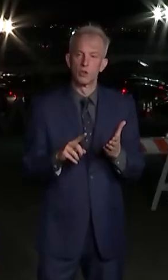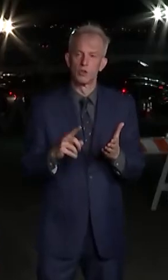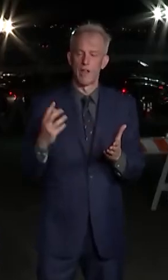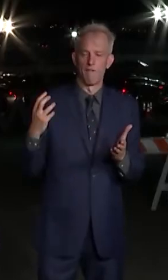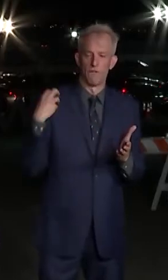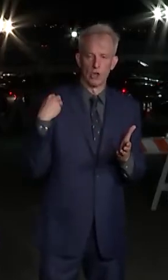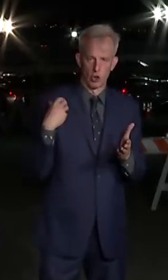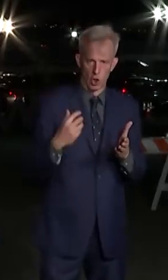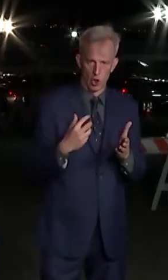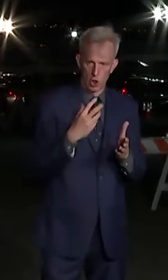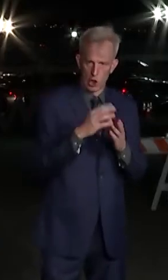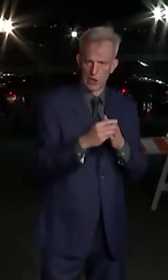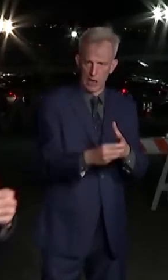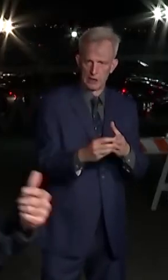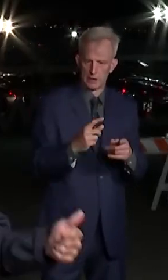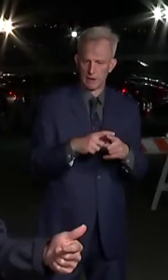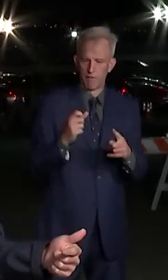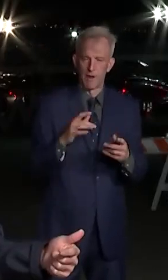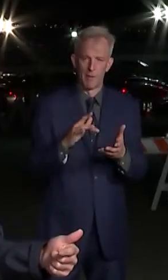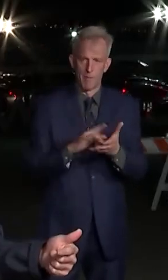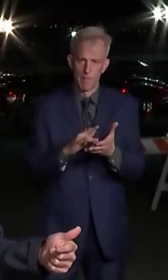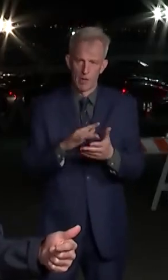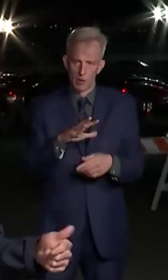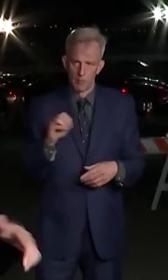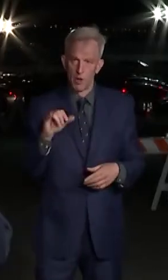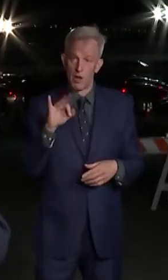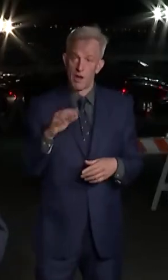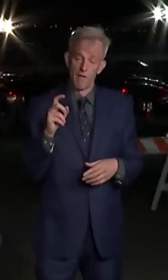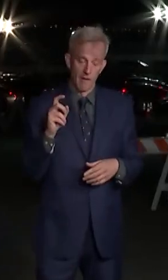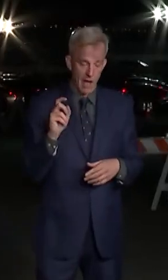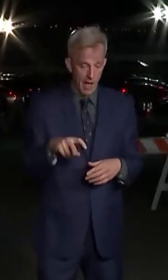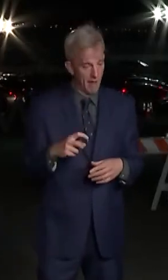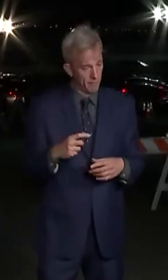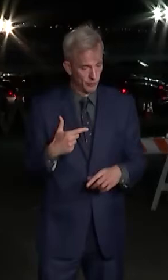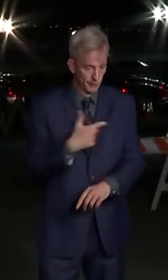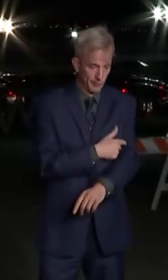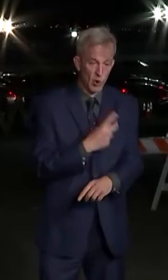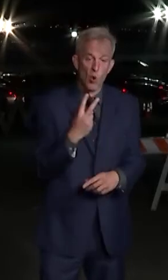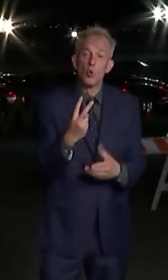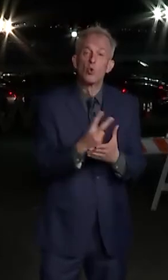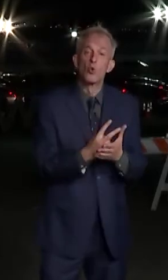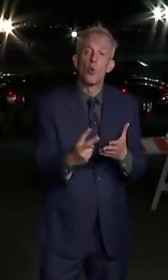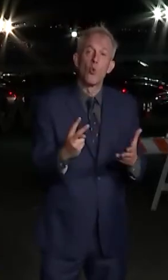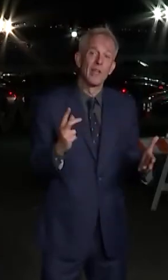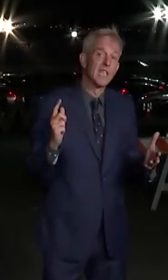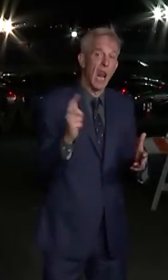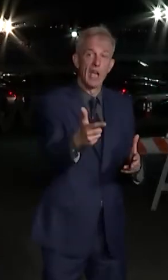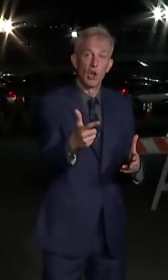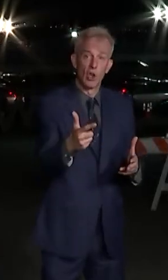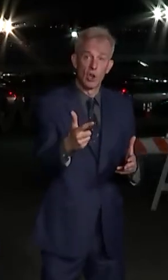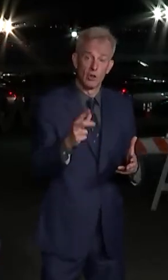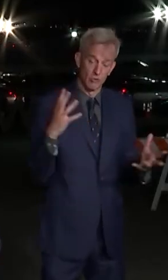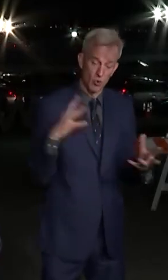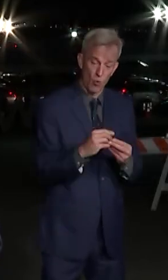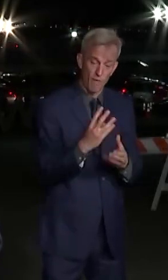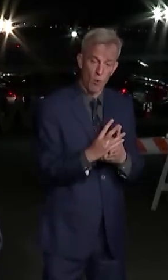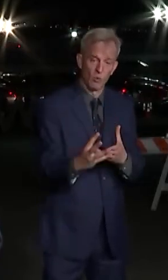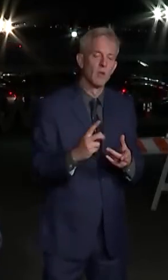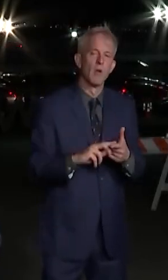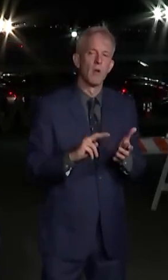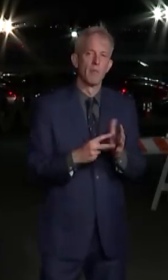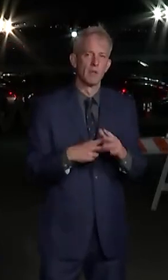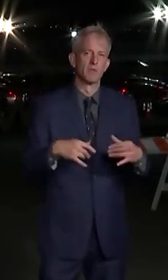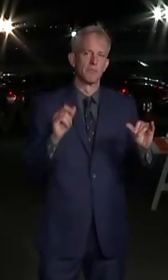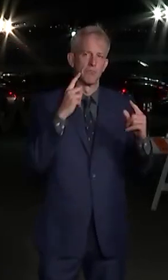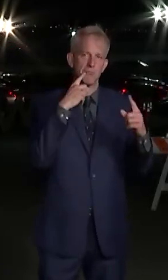for something like Pfizer, if it has to come 2 weeks after when we thought that date was, that's fine. It'll still have the same efficacy. Now, Dinora Pérez would